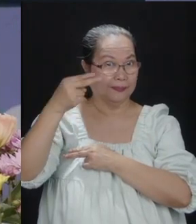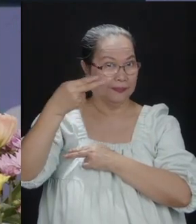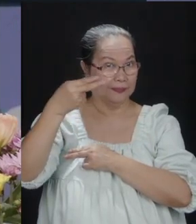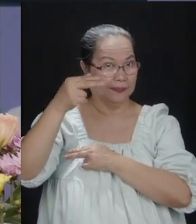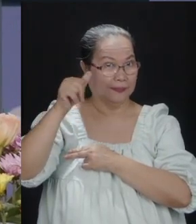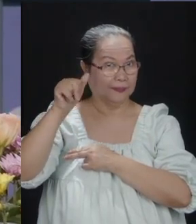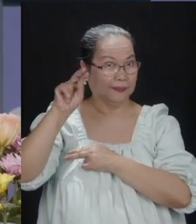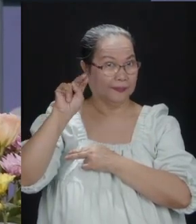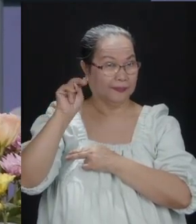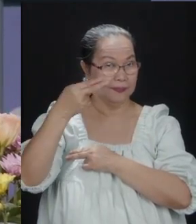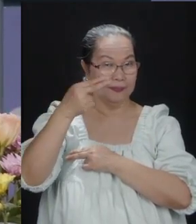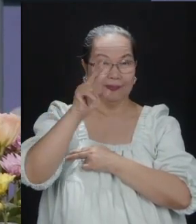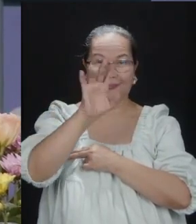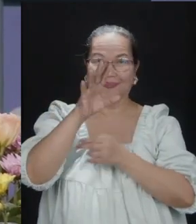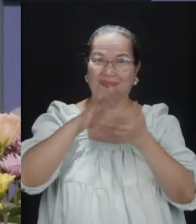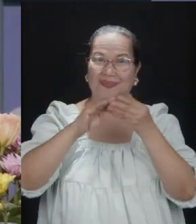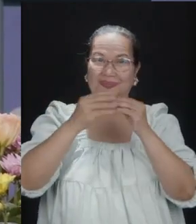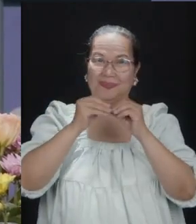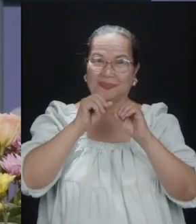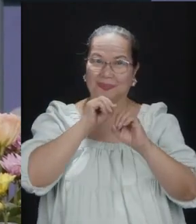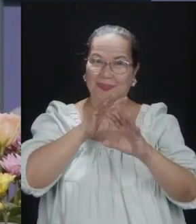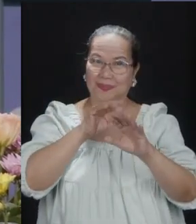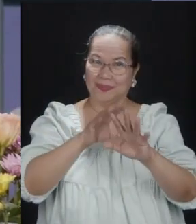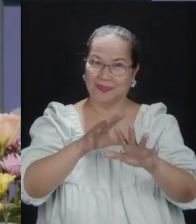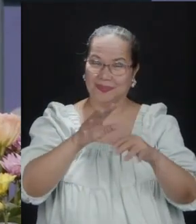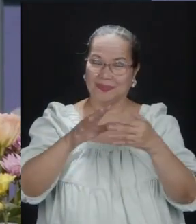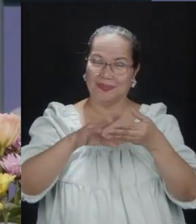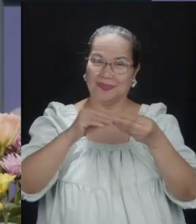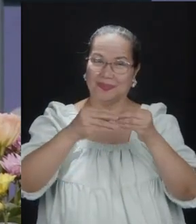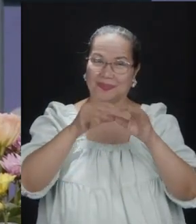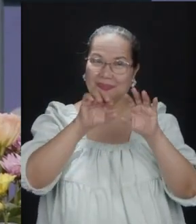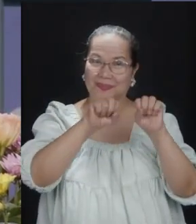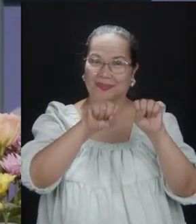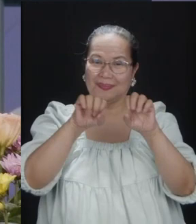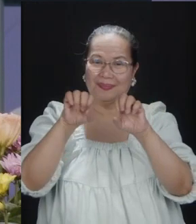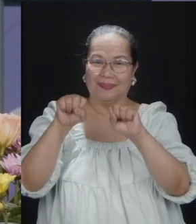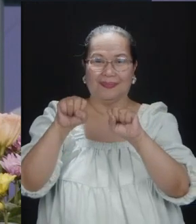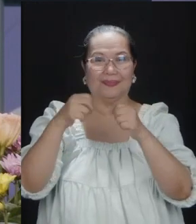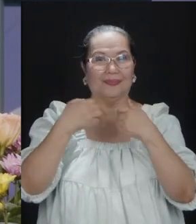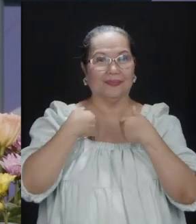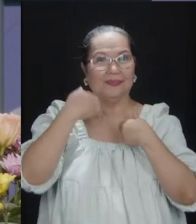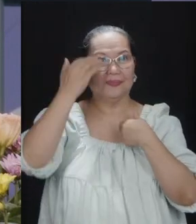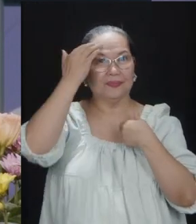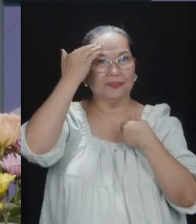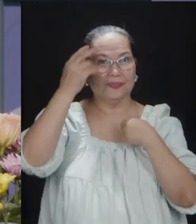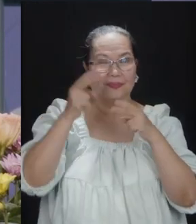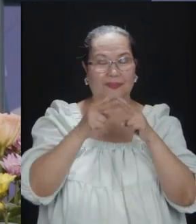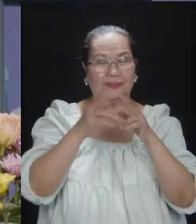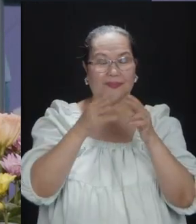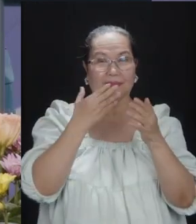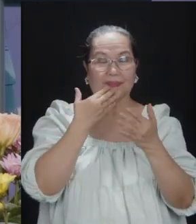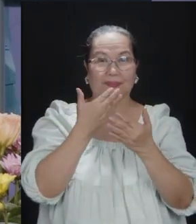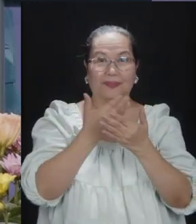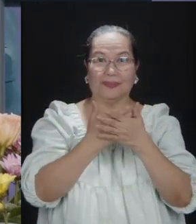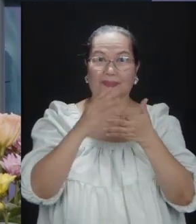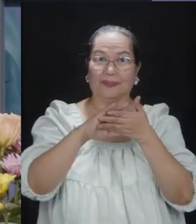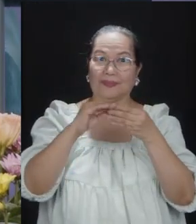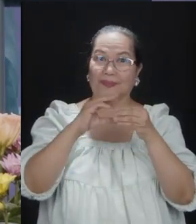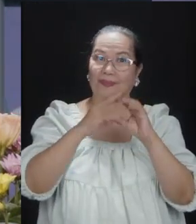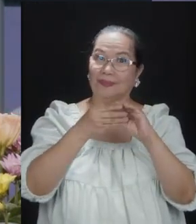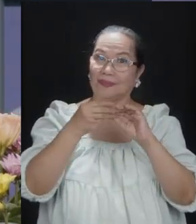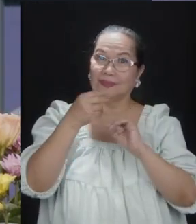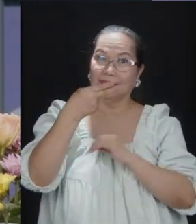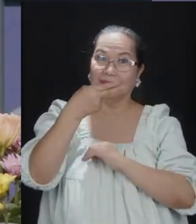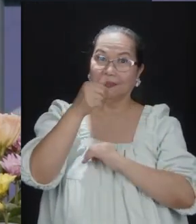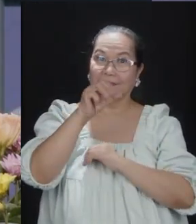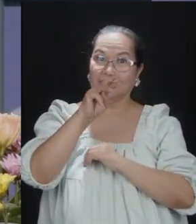you and your children and grandchildren, if they go to Sunday school, they know it very well. I know that many of you